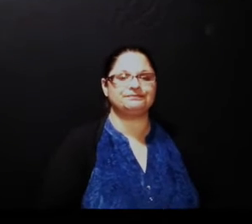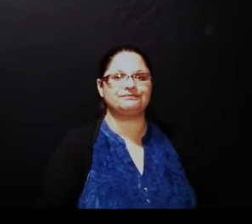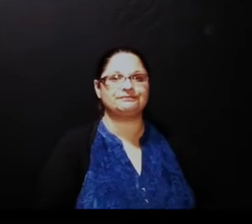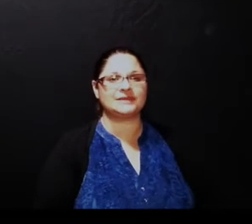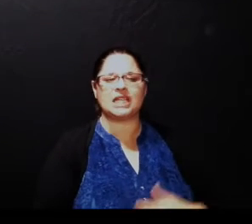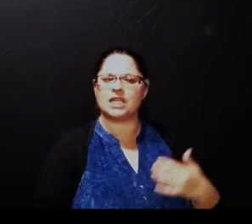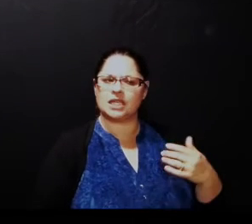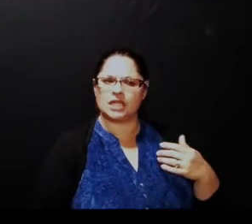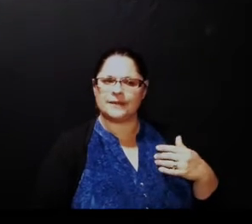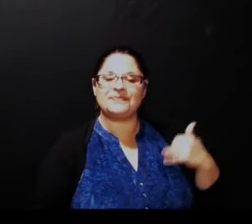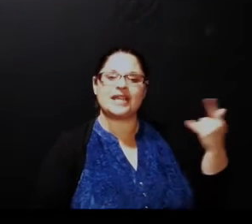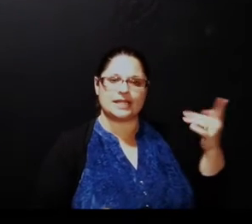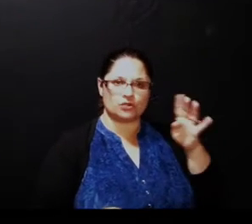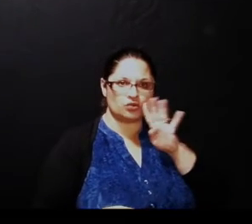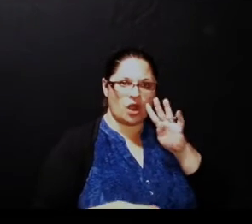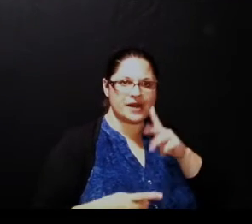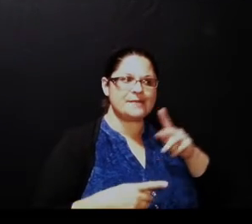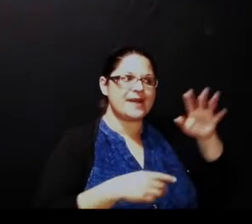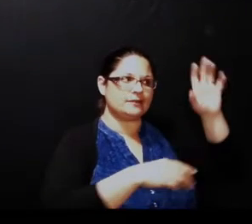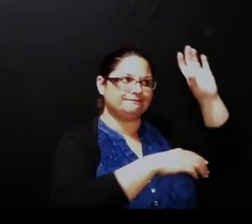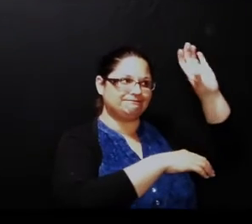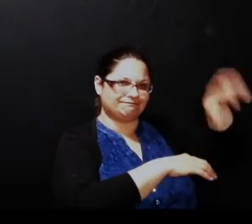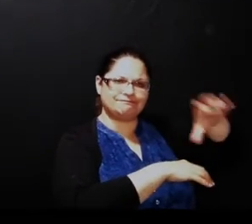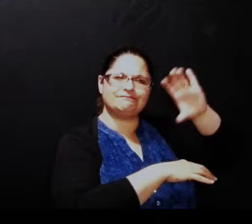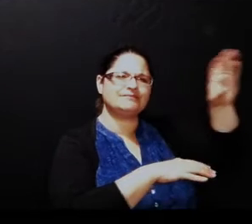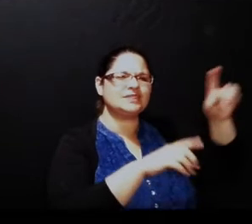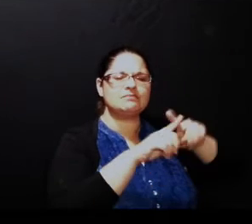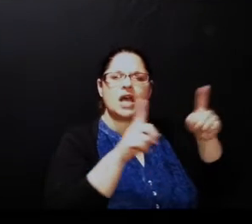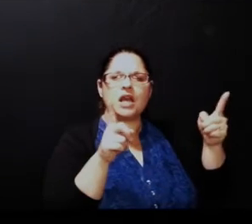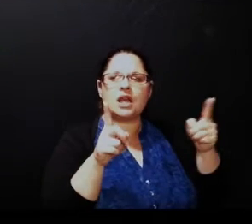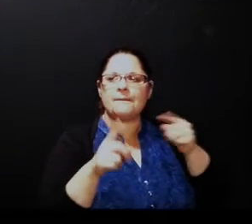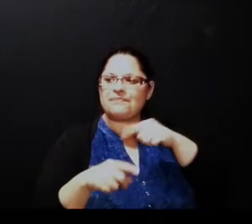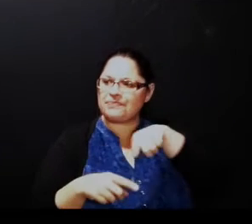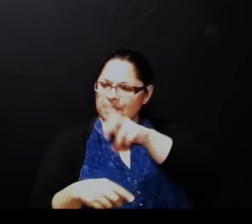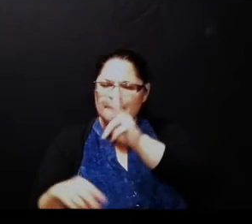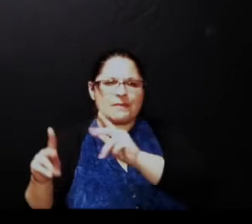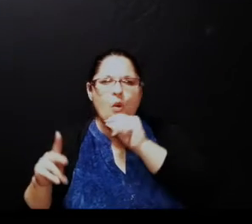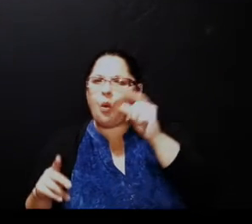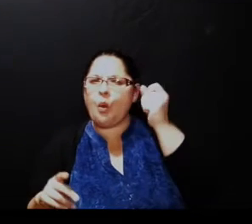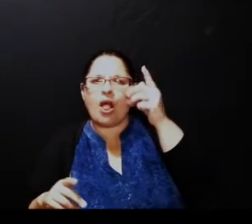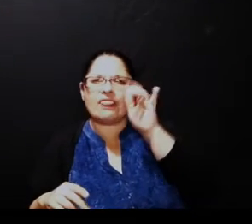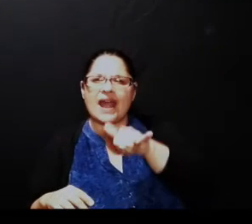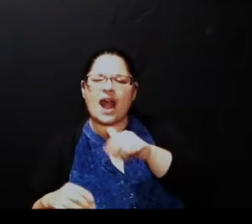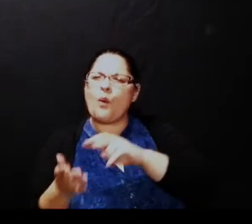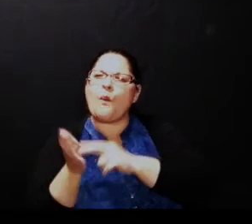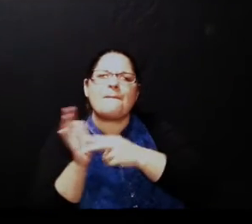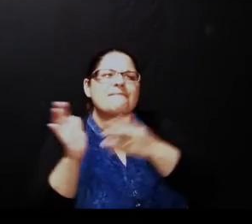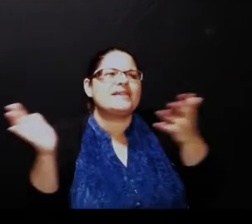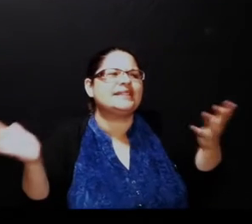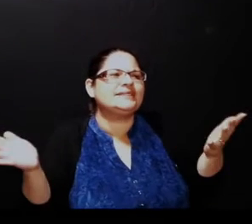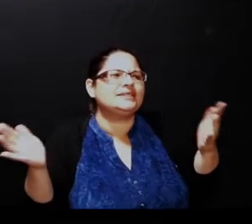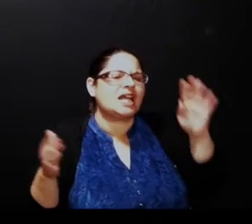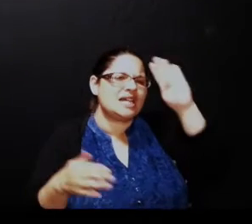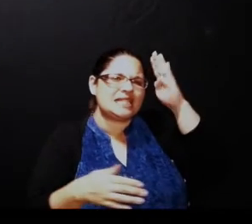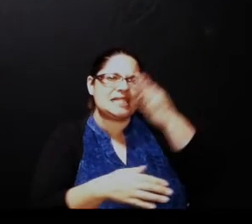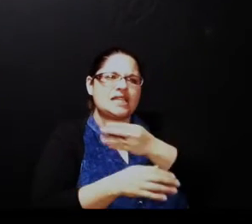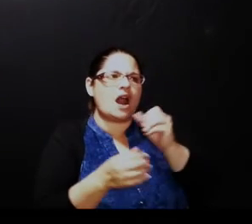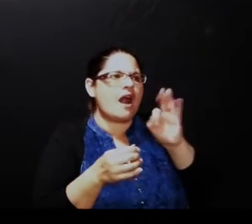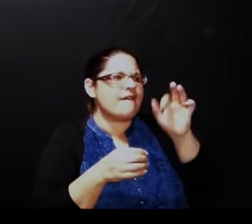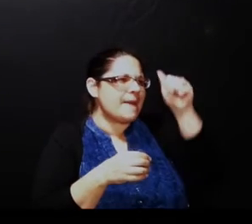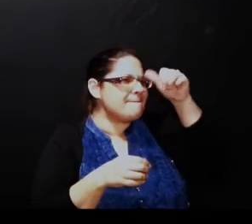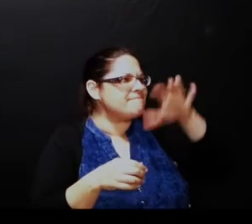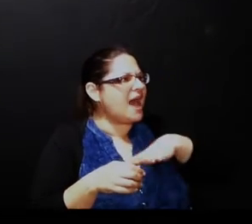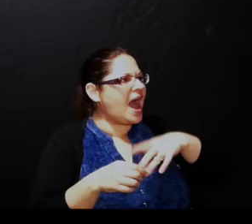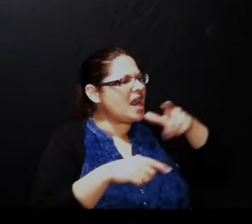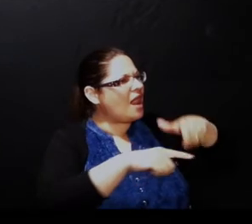Christ abideth forever. And how sayest thou the Son of Man must be lifted up? Who is this Son of Man?' Then Jesus said